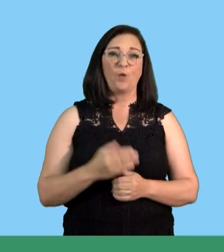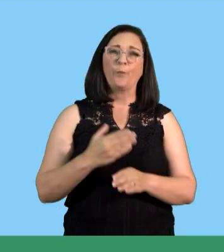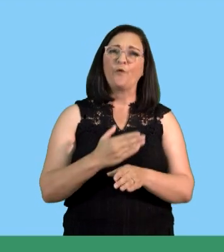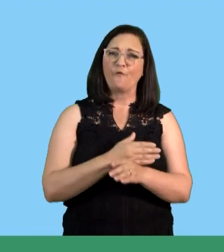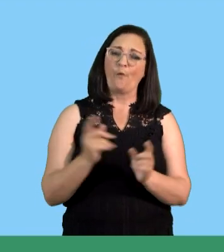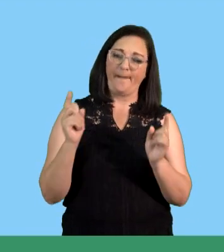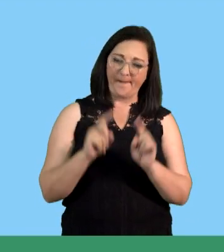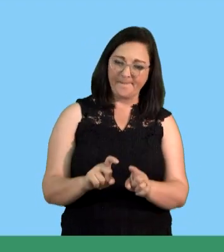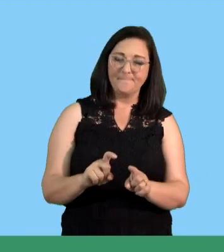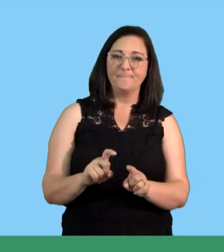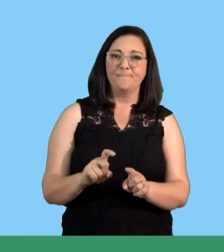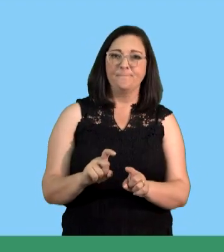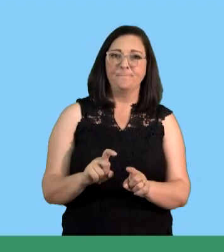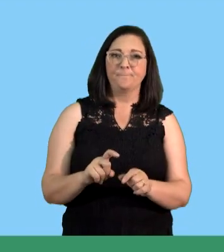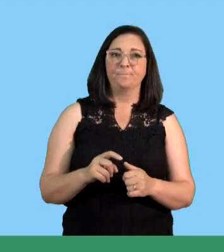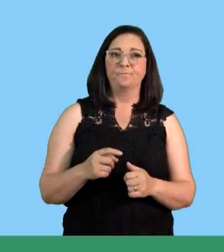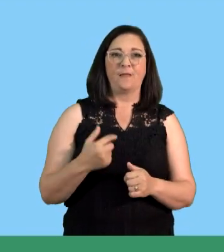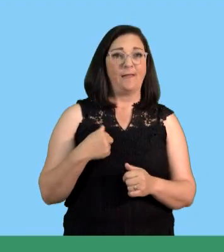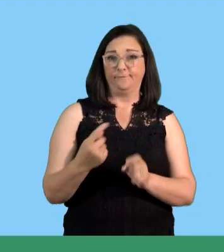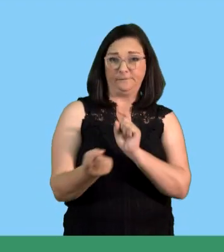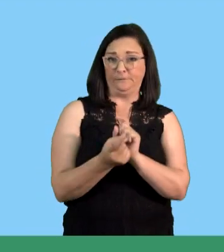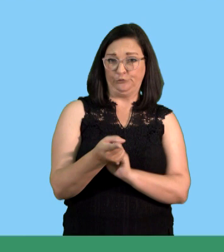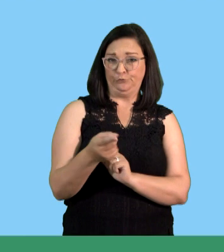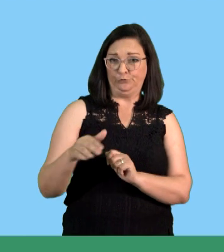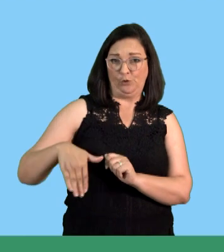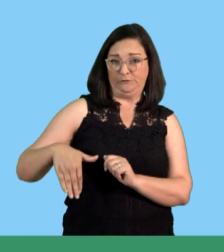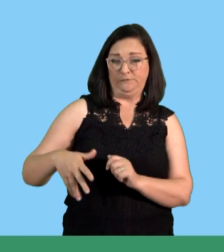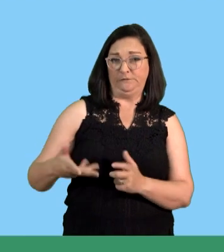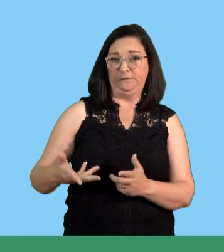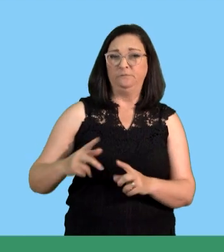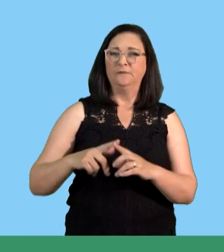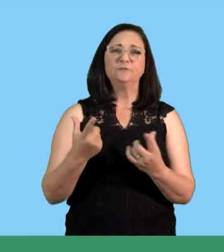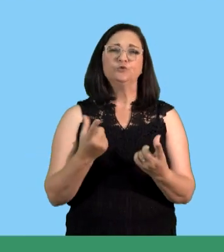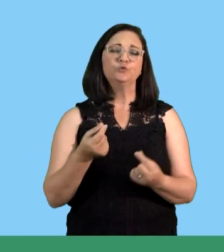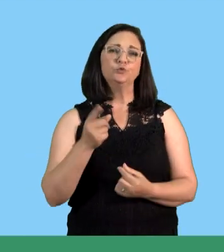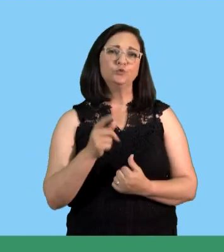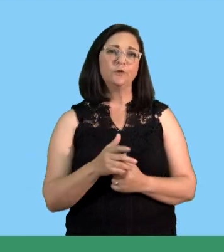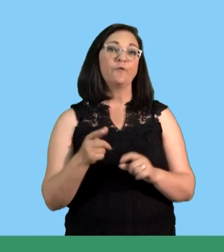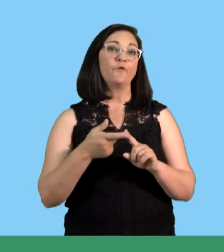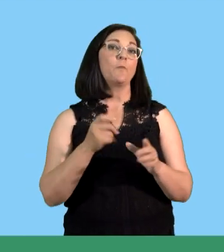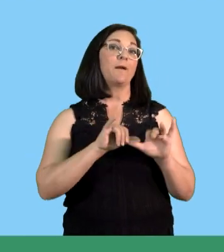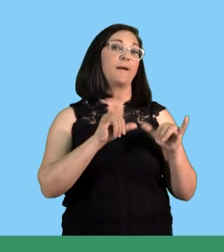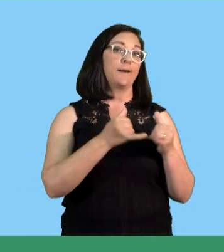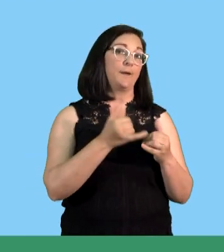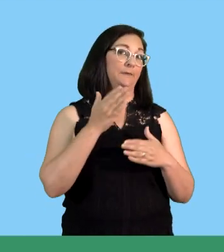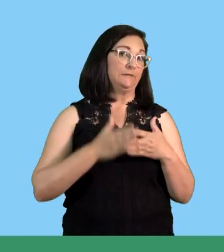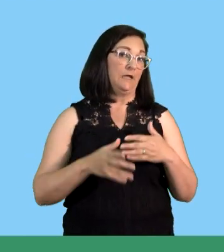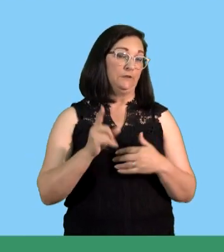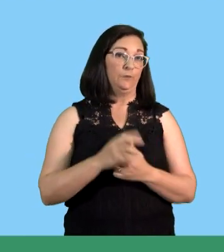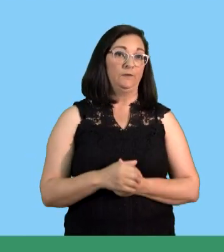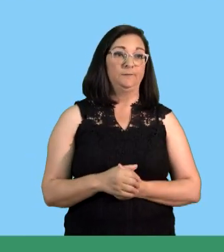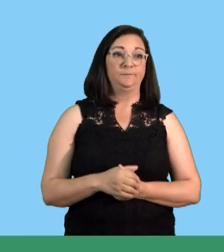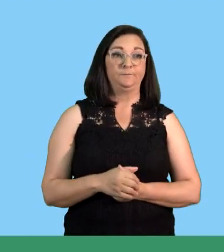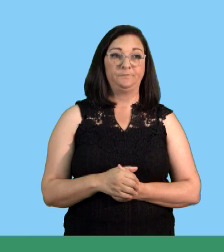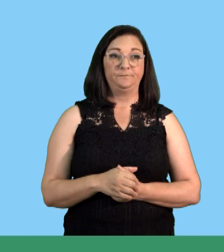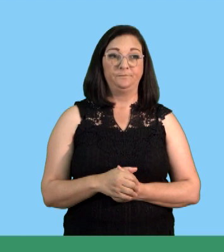before. What do I do before you actually come for an interview? I haven't met you, so this is just me who is working on behalf of this company. So